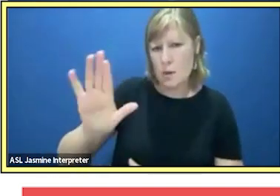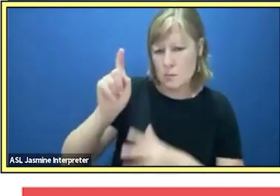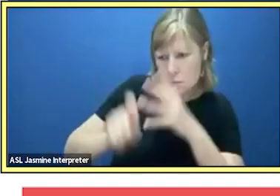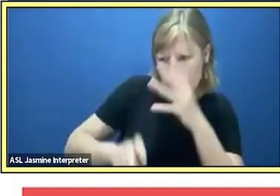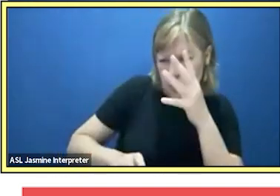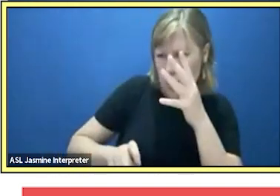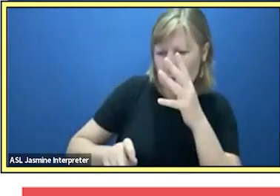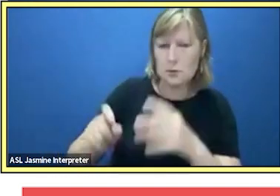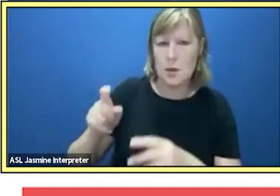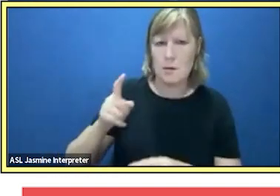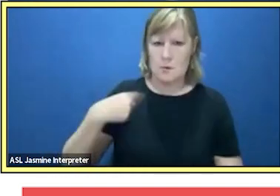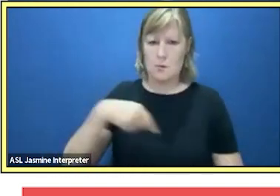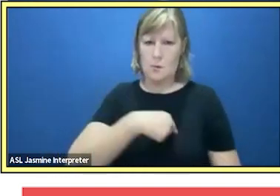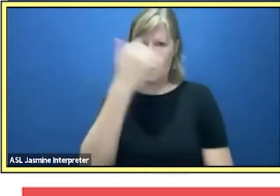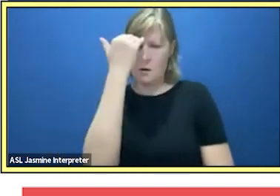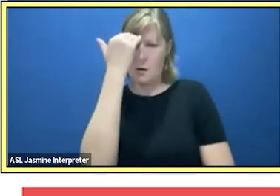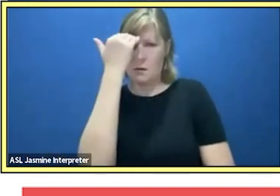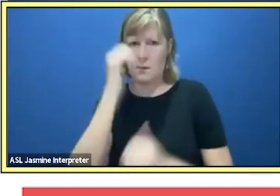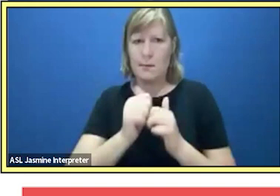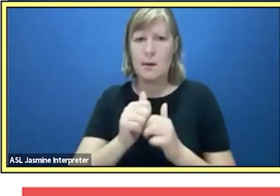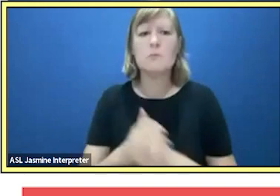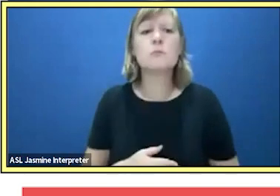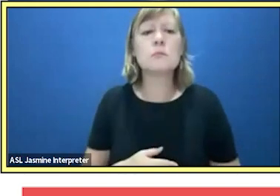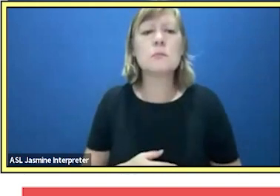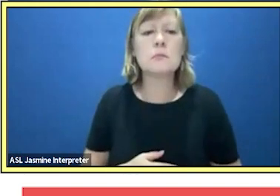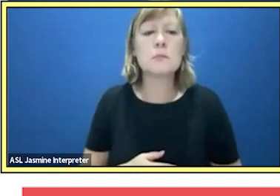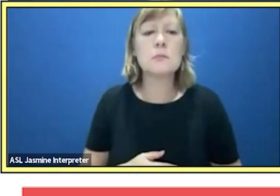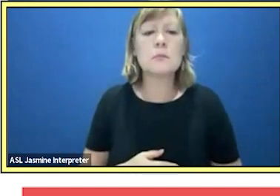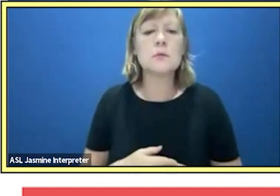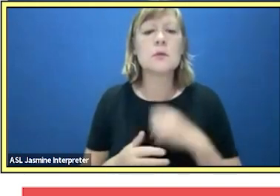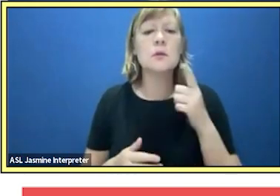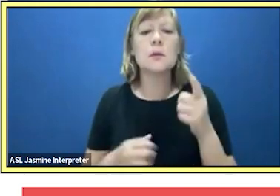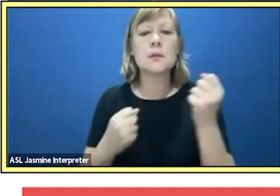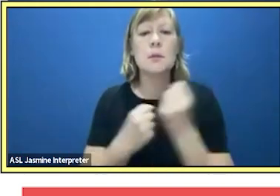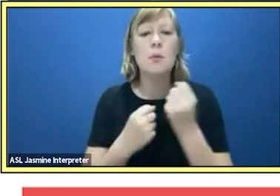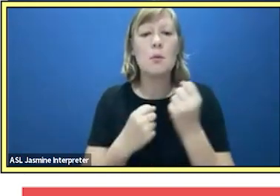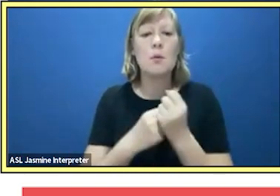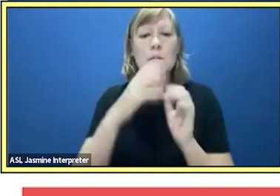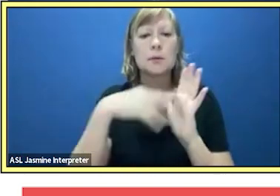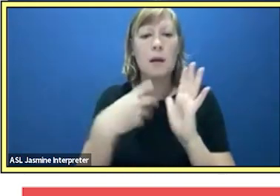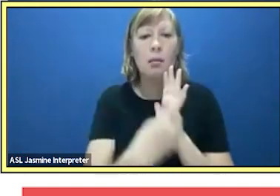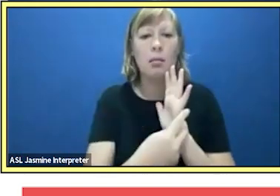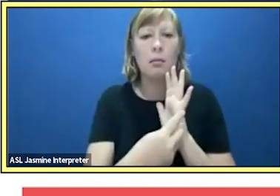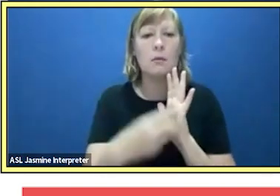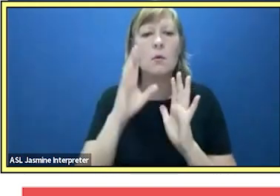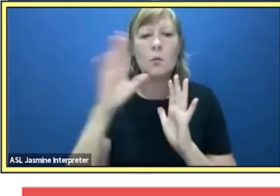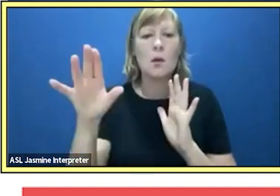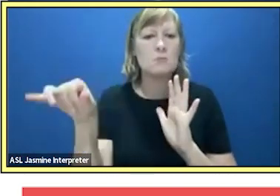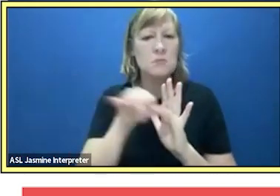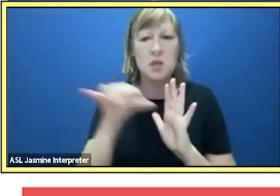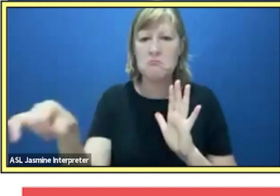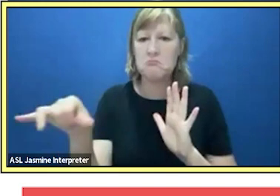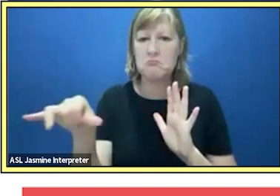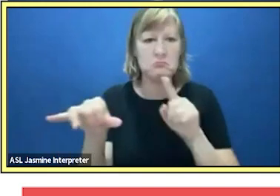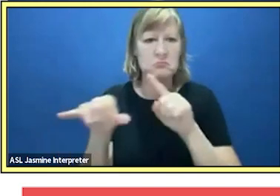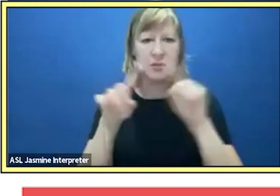what your needs are, known as the SIS-A, the Supports Intensity Scale, those things will remain the same.